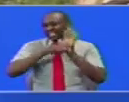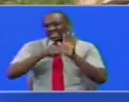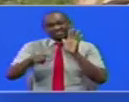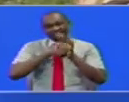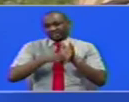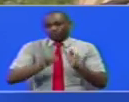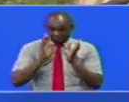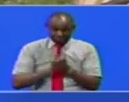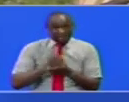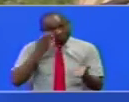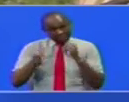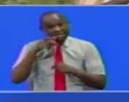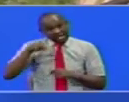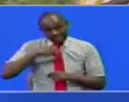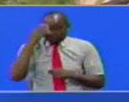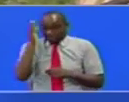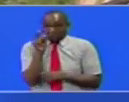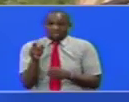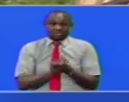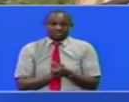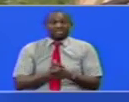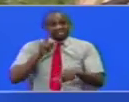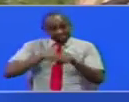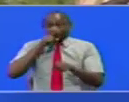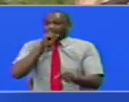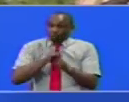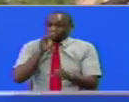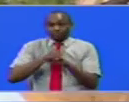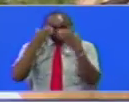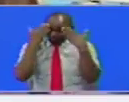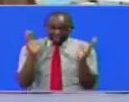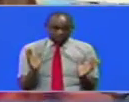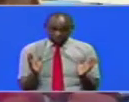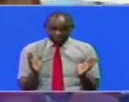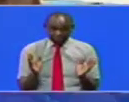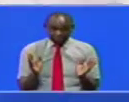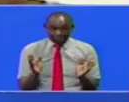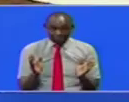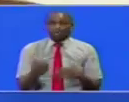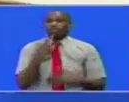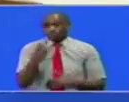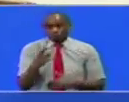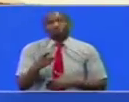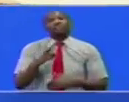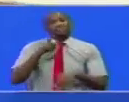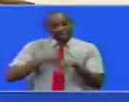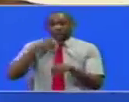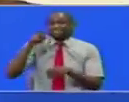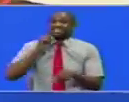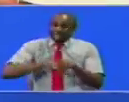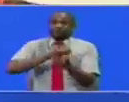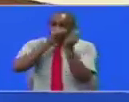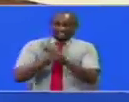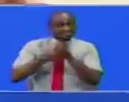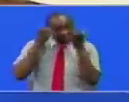negatively. Maybe that is the bit we didn't know when they were promising all these things. Kwa hivyo, wakati wa mabadiliko ni